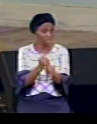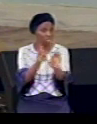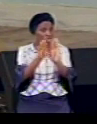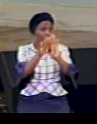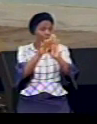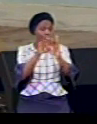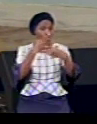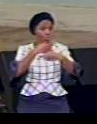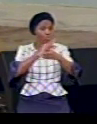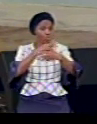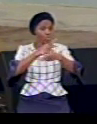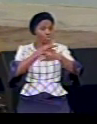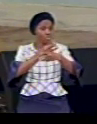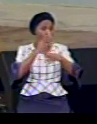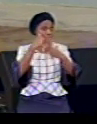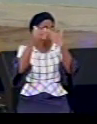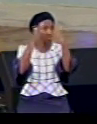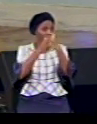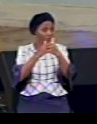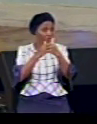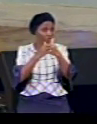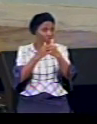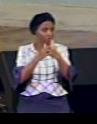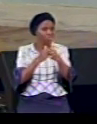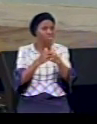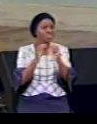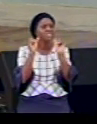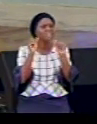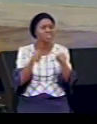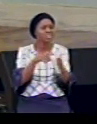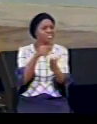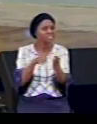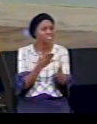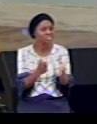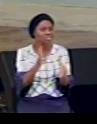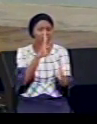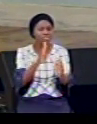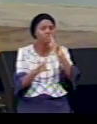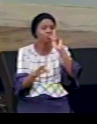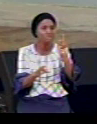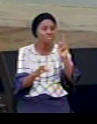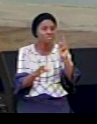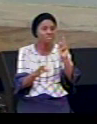make windows in heaven, might this thing be?